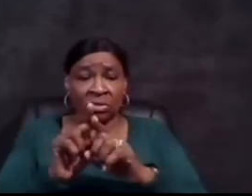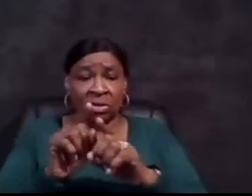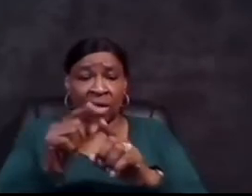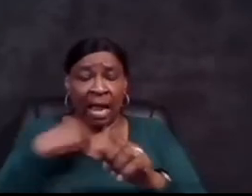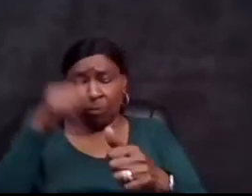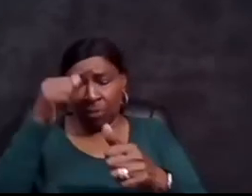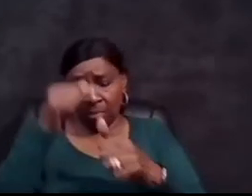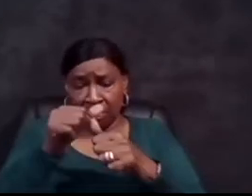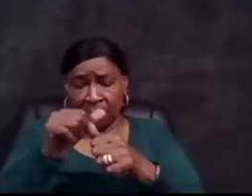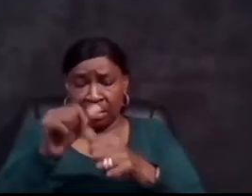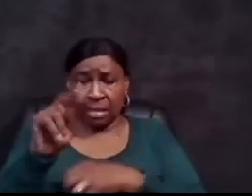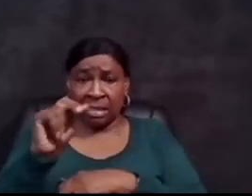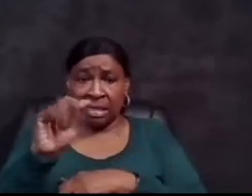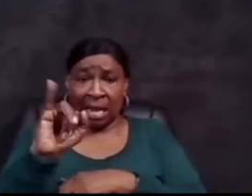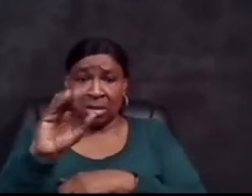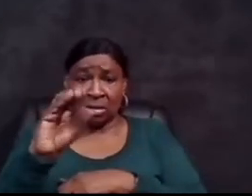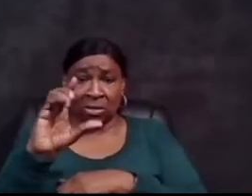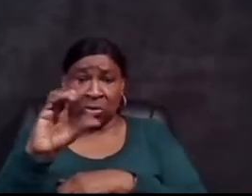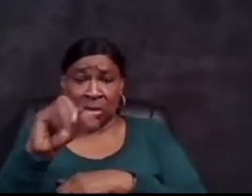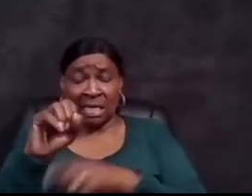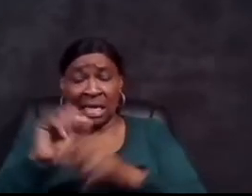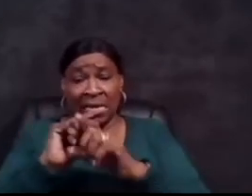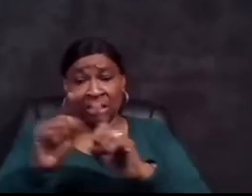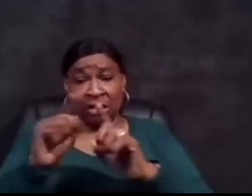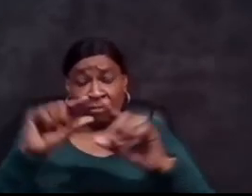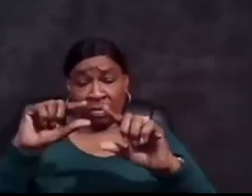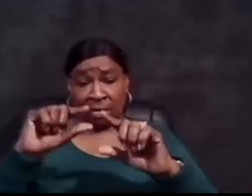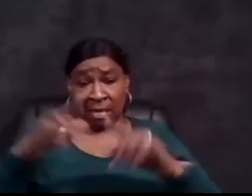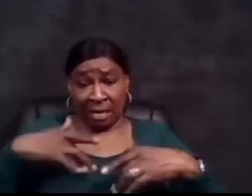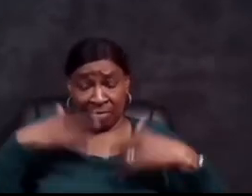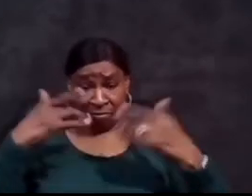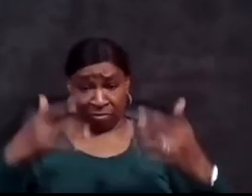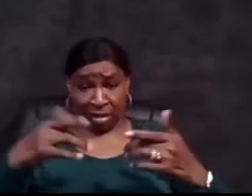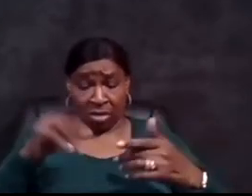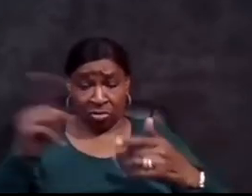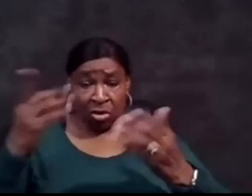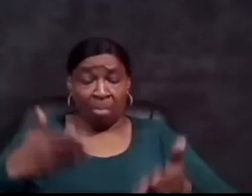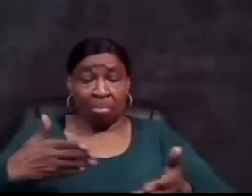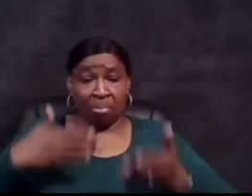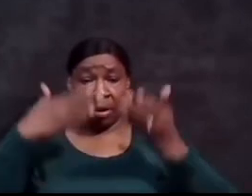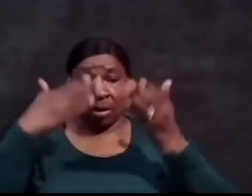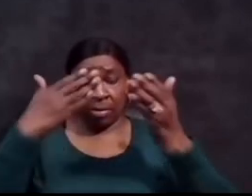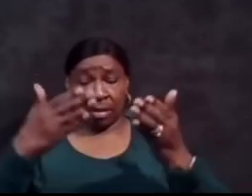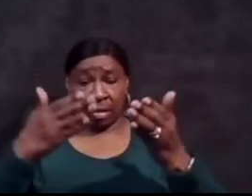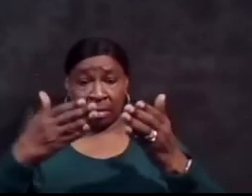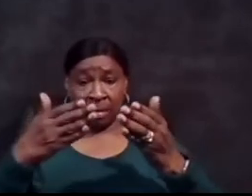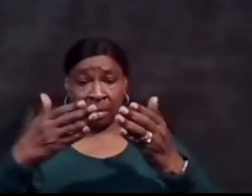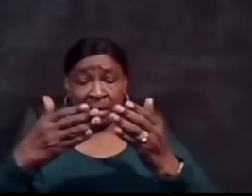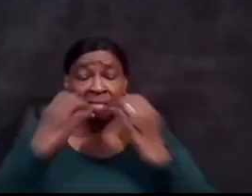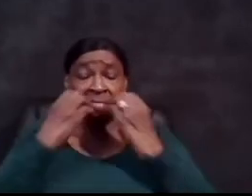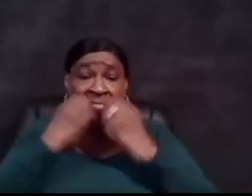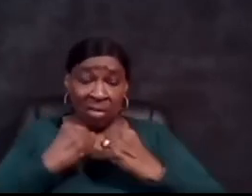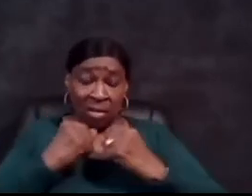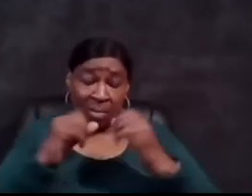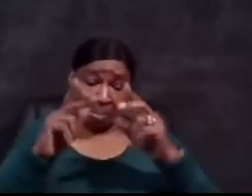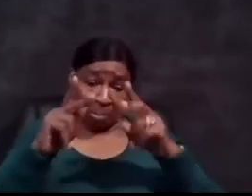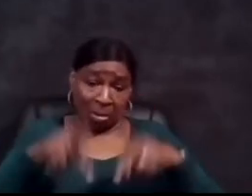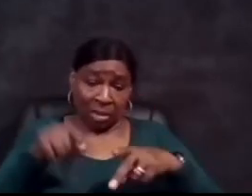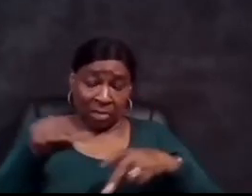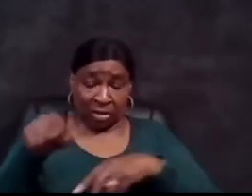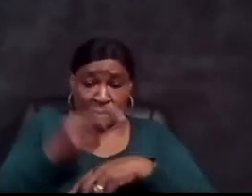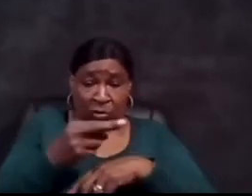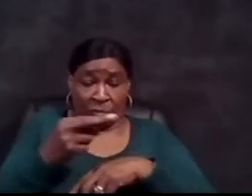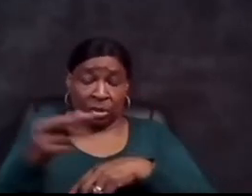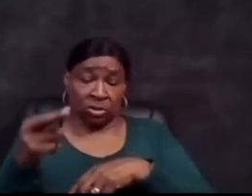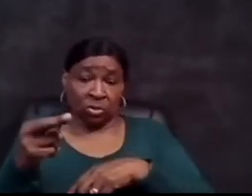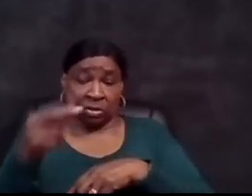at a different event we were doing together, you brought up Beloved as like the creative arts and things like this as resources for us. And